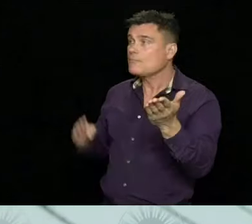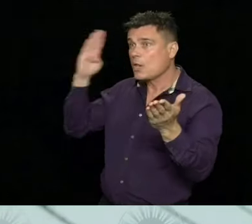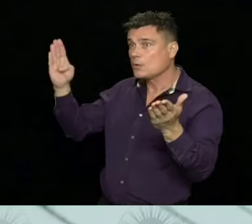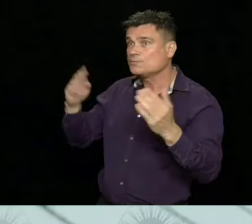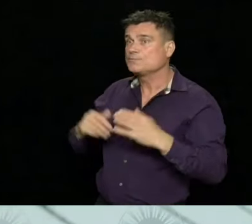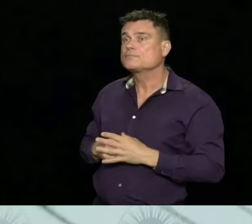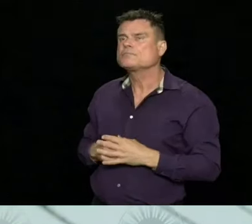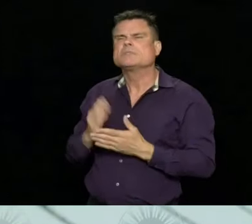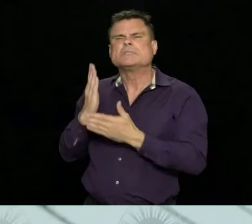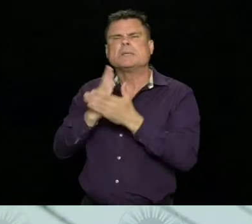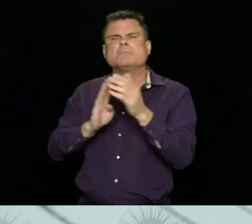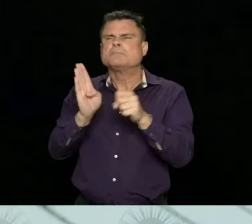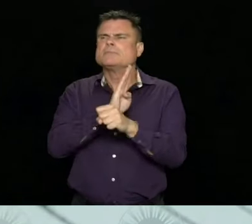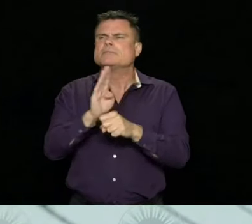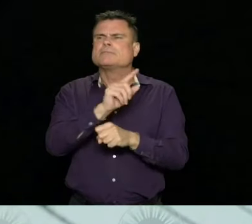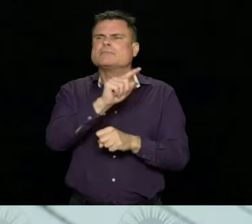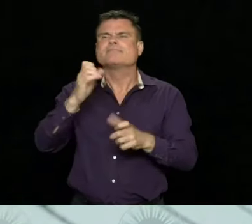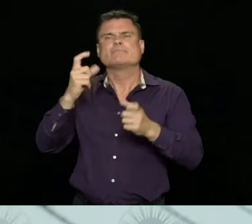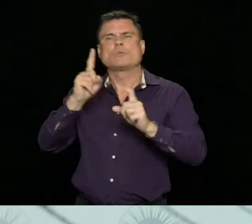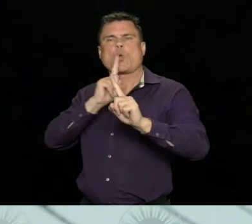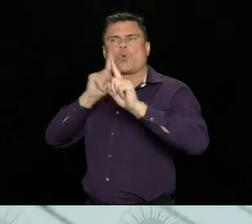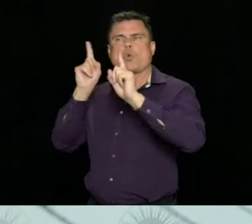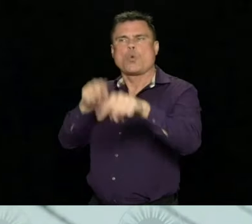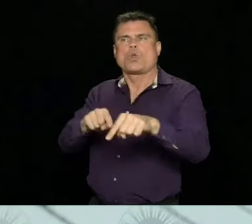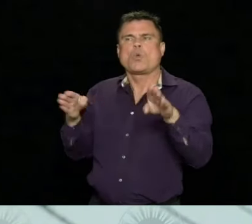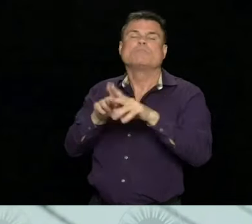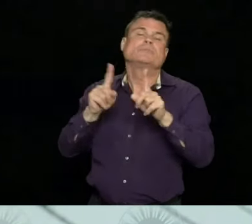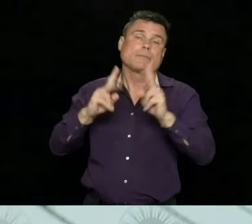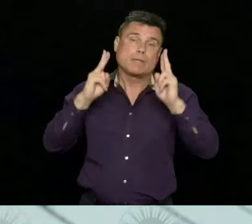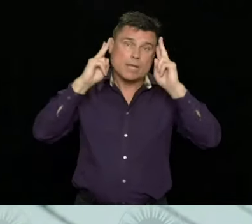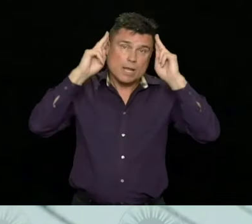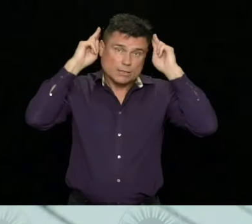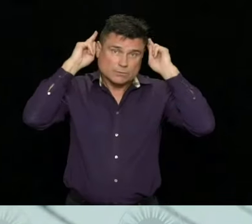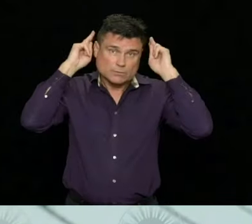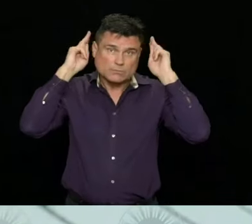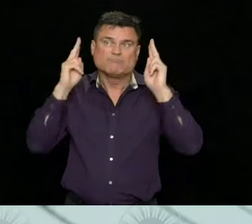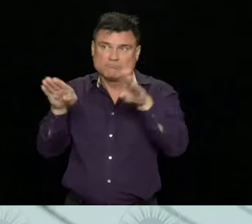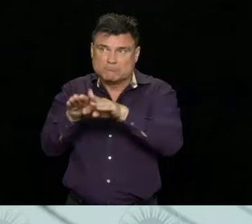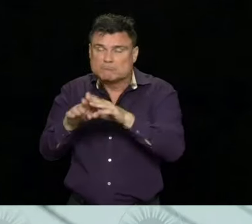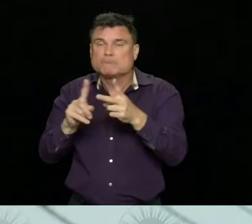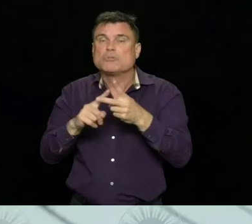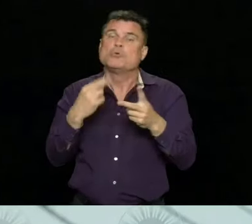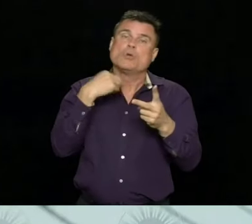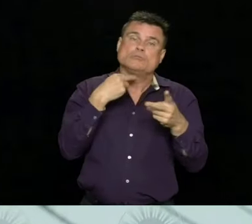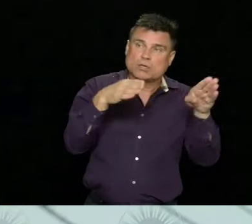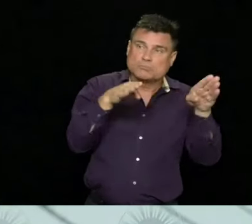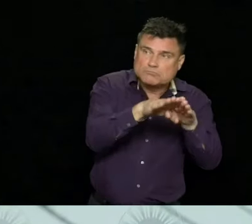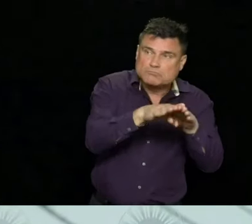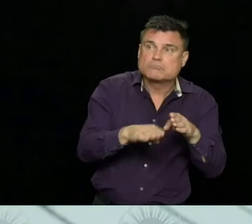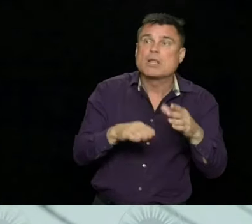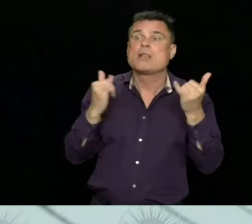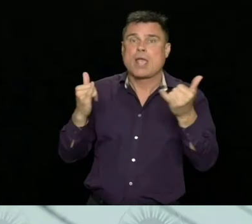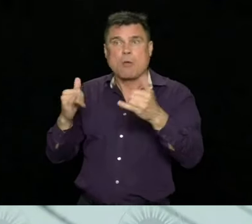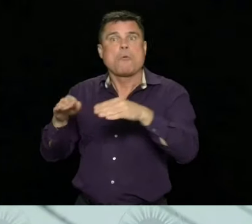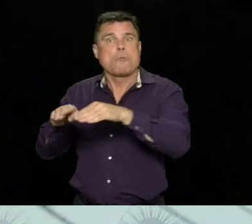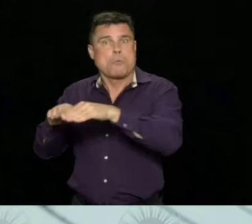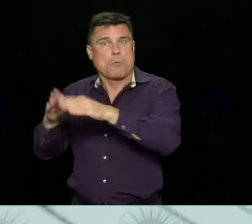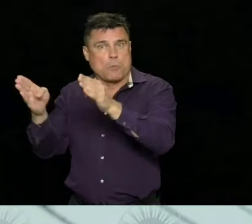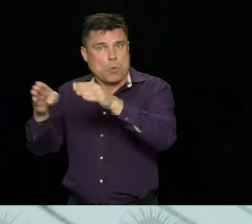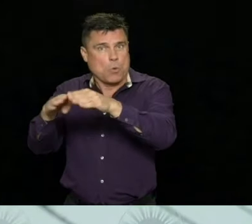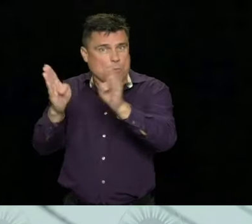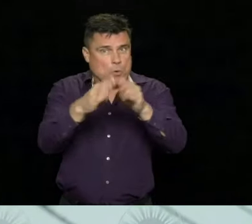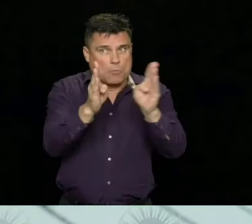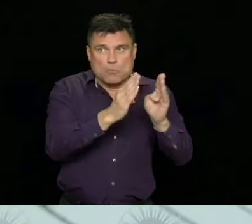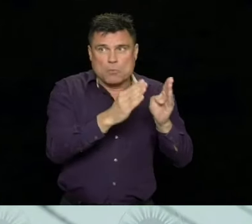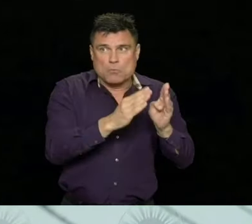hair salons and gyms and in-person dining at restaurants that are now allowed to reopen, will inspections happen to make sure